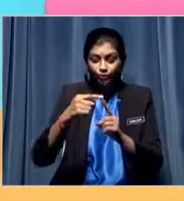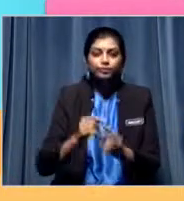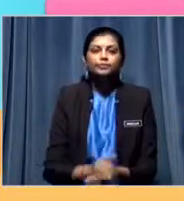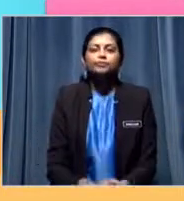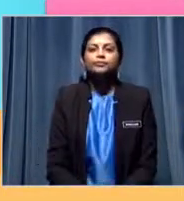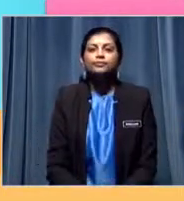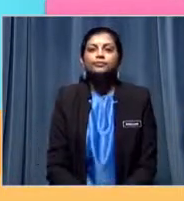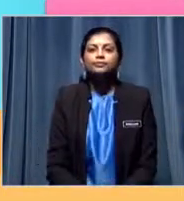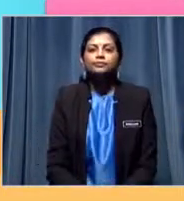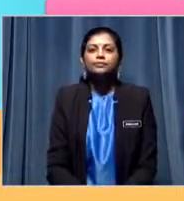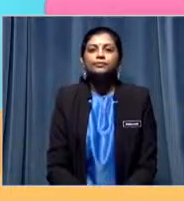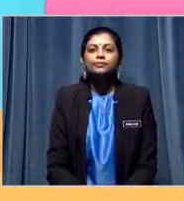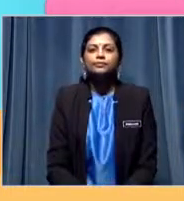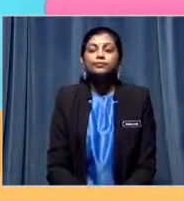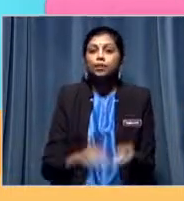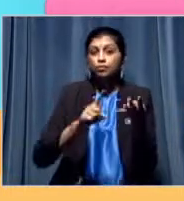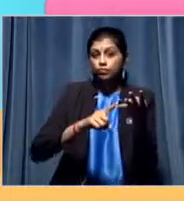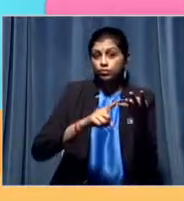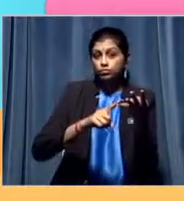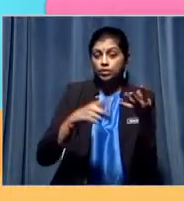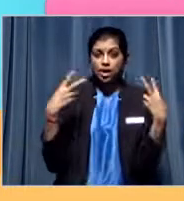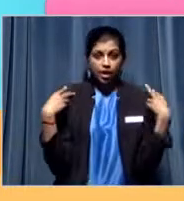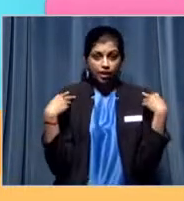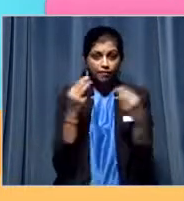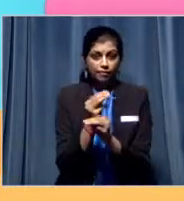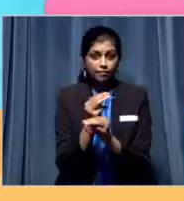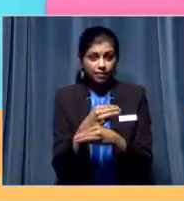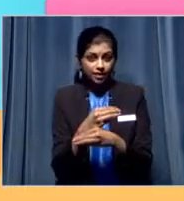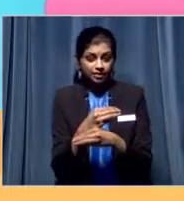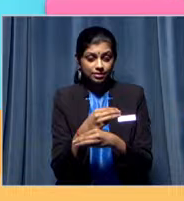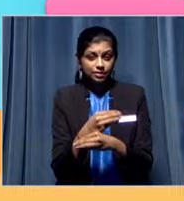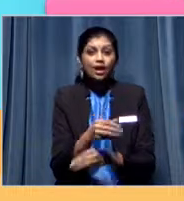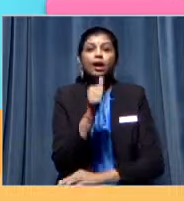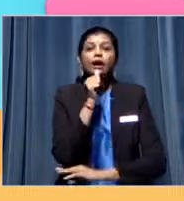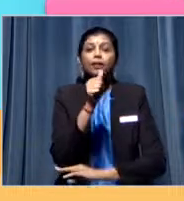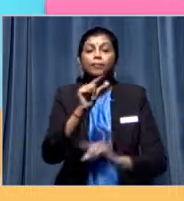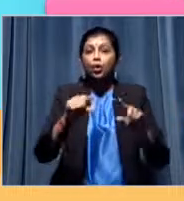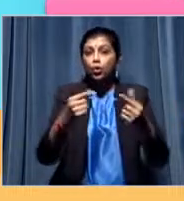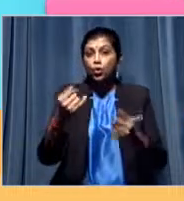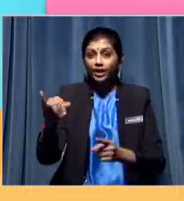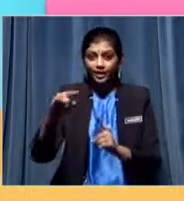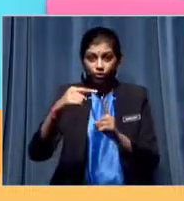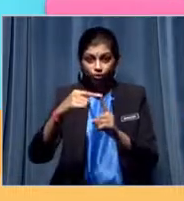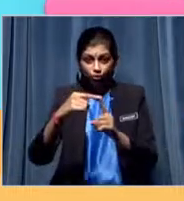arts. I've made my decision. I'm going to study abroad in London.